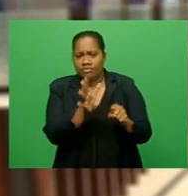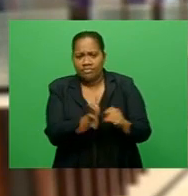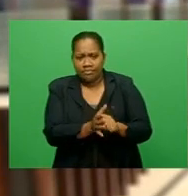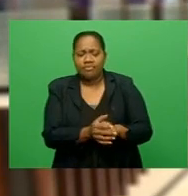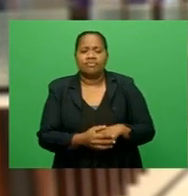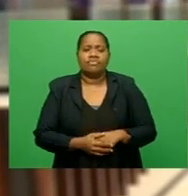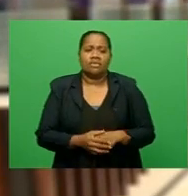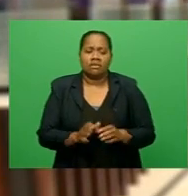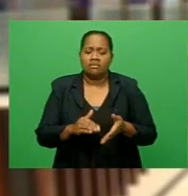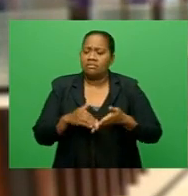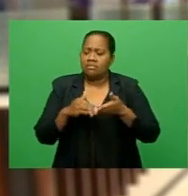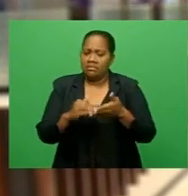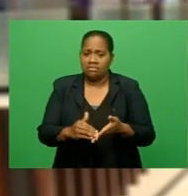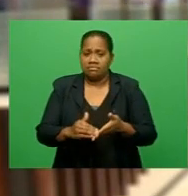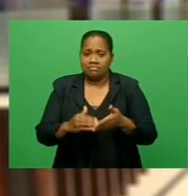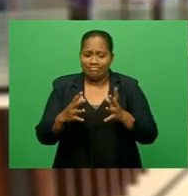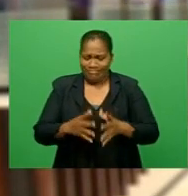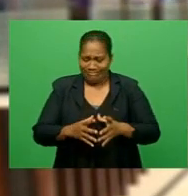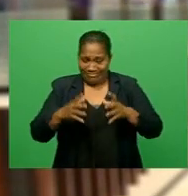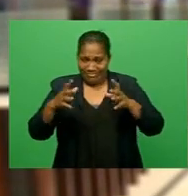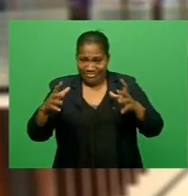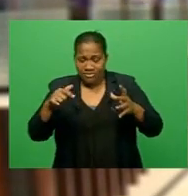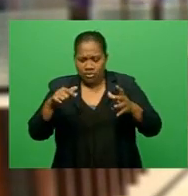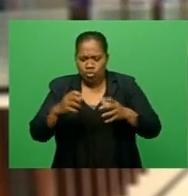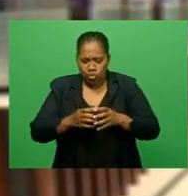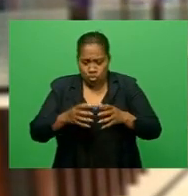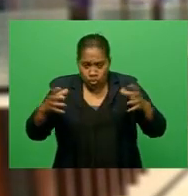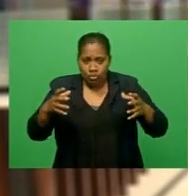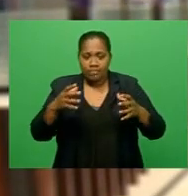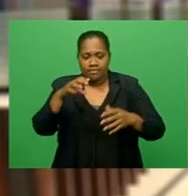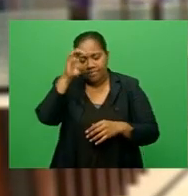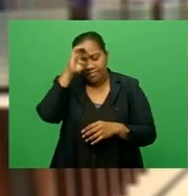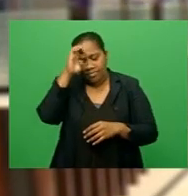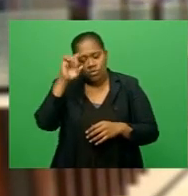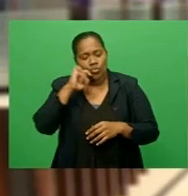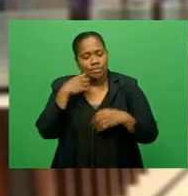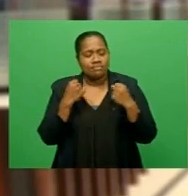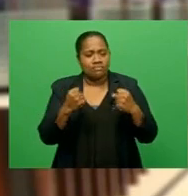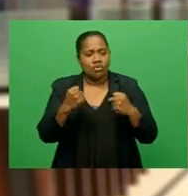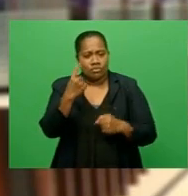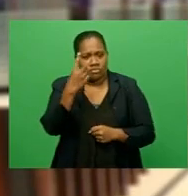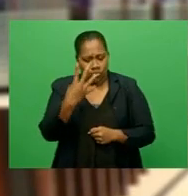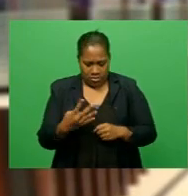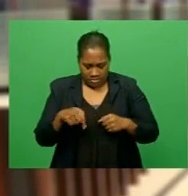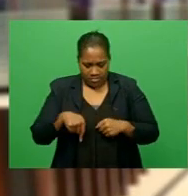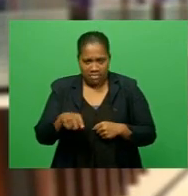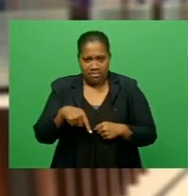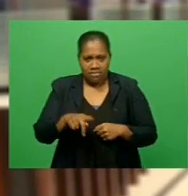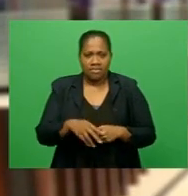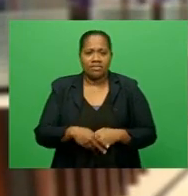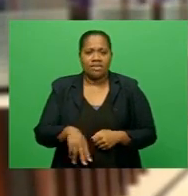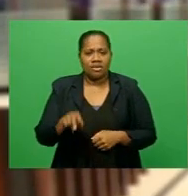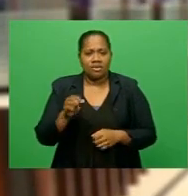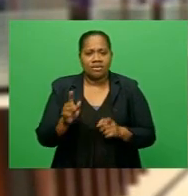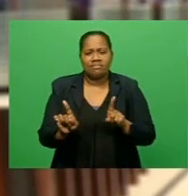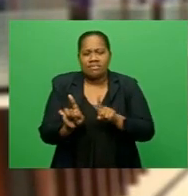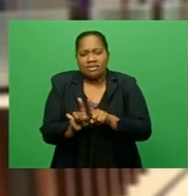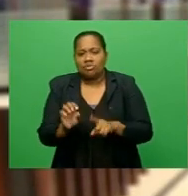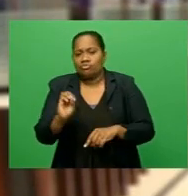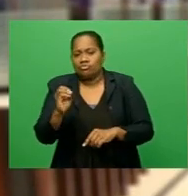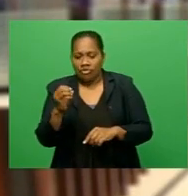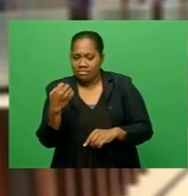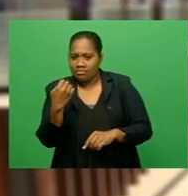helped by massive stimulus, while growth is expected to be even stronger this quarter with near zero new COVID